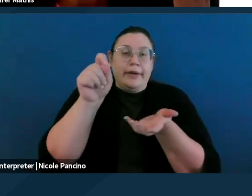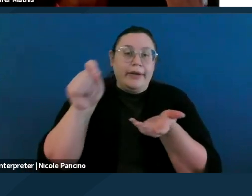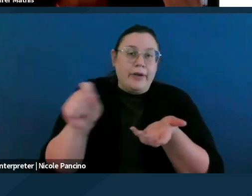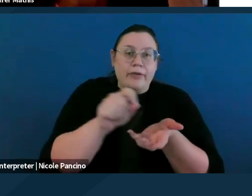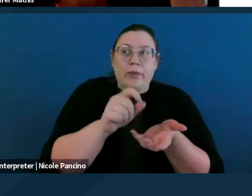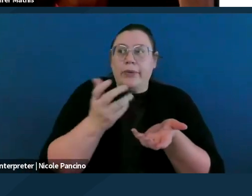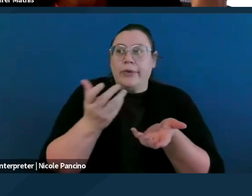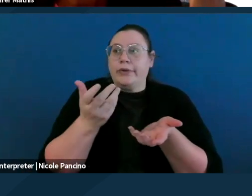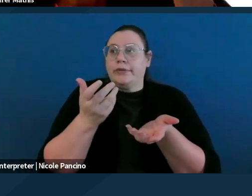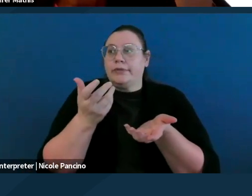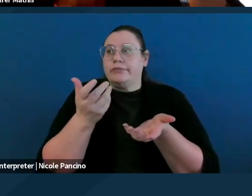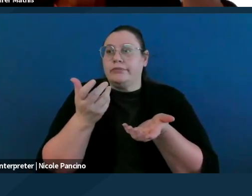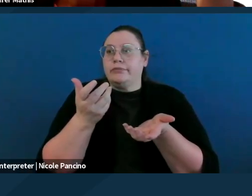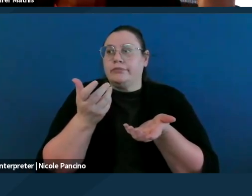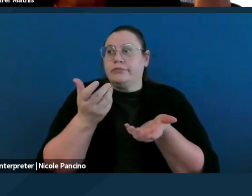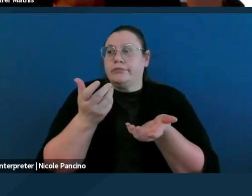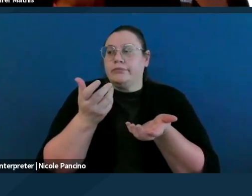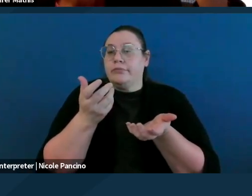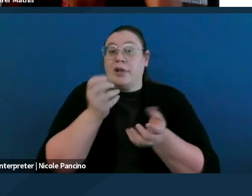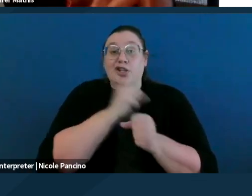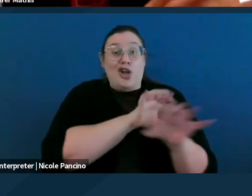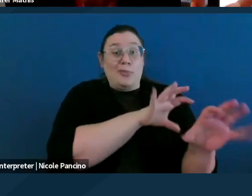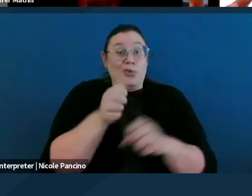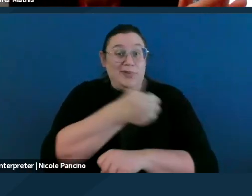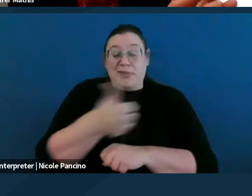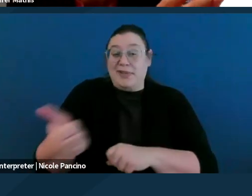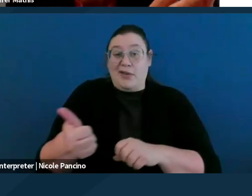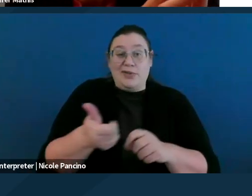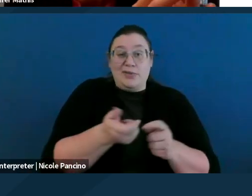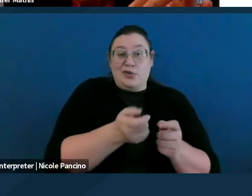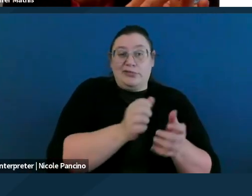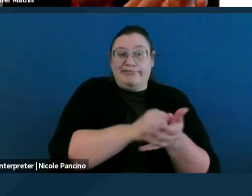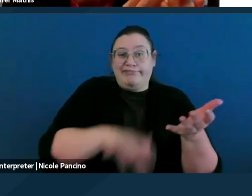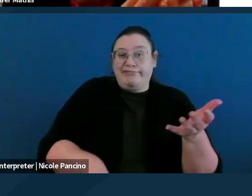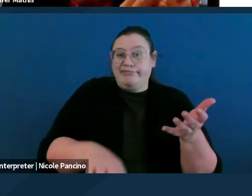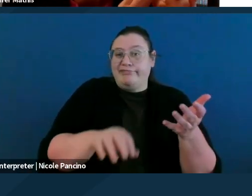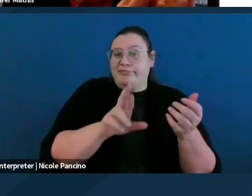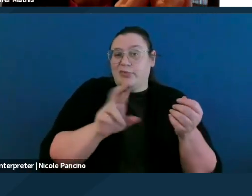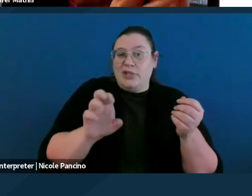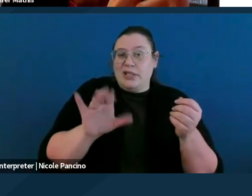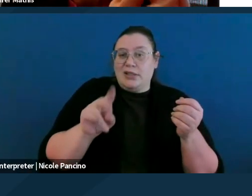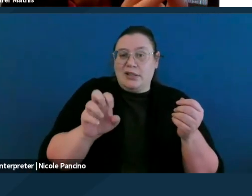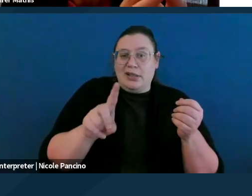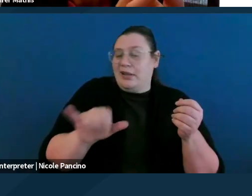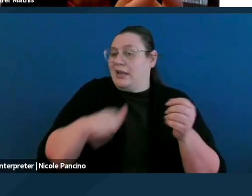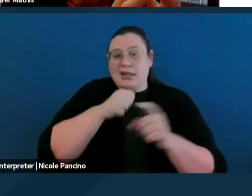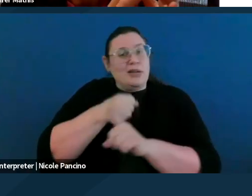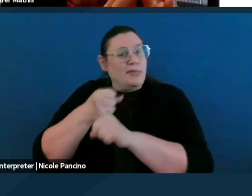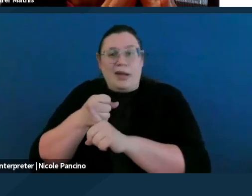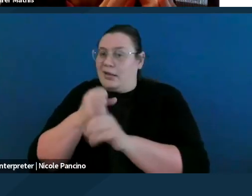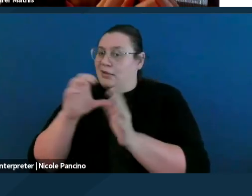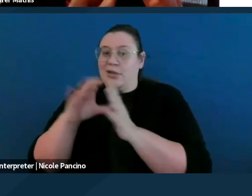the job groups were rescinded. I mean, that doesn't impact Section